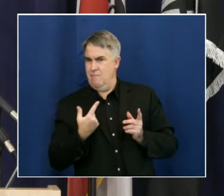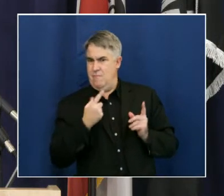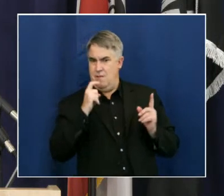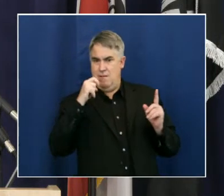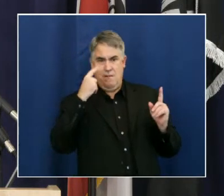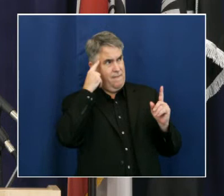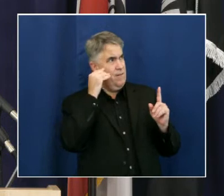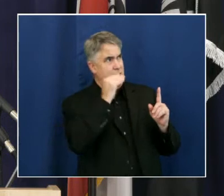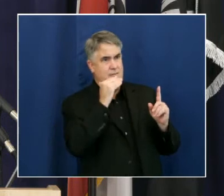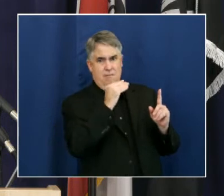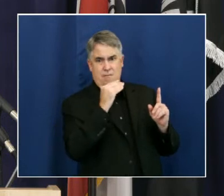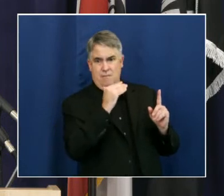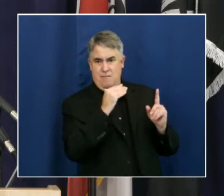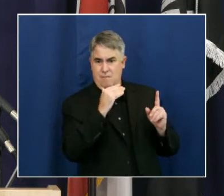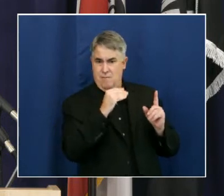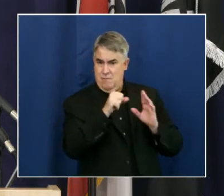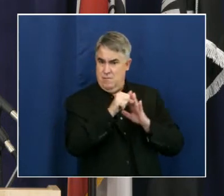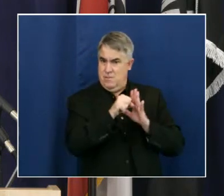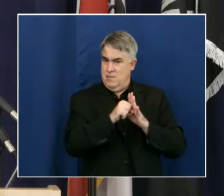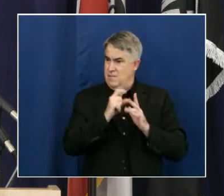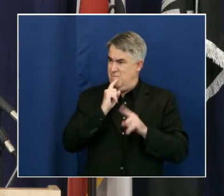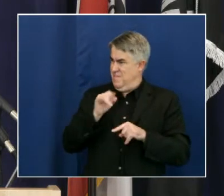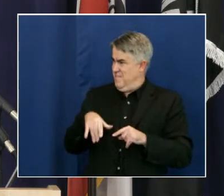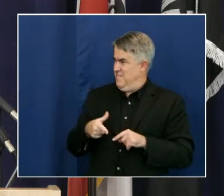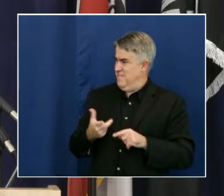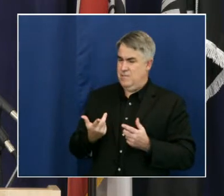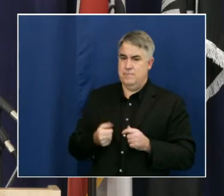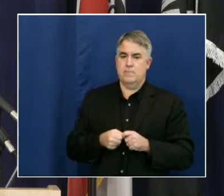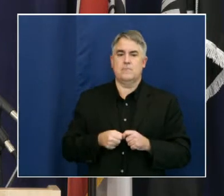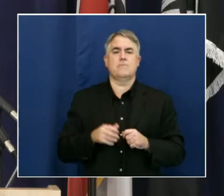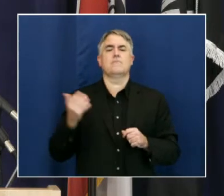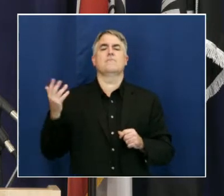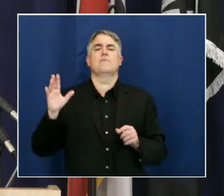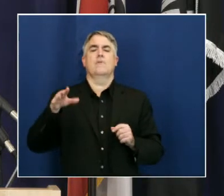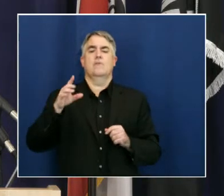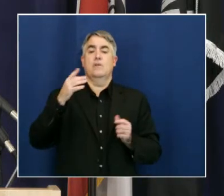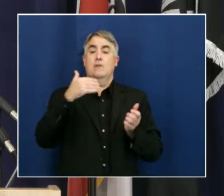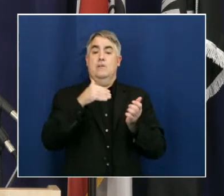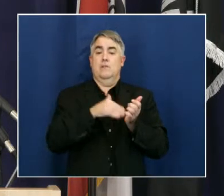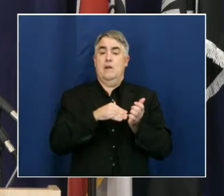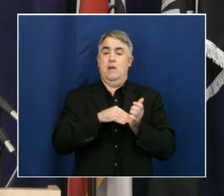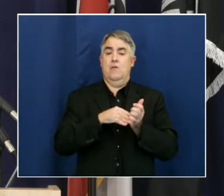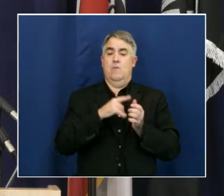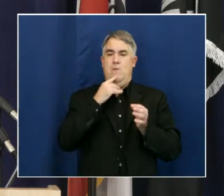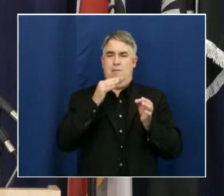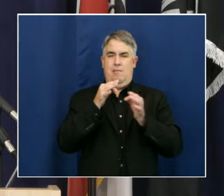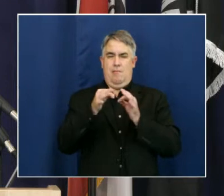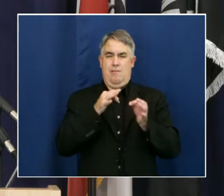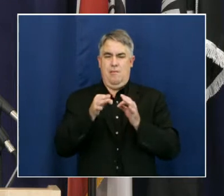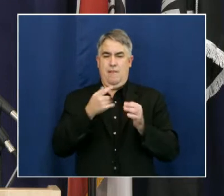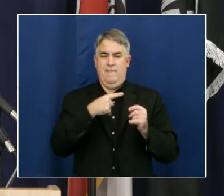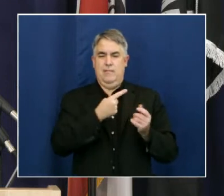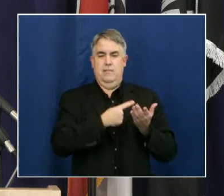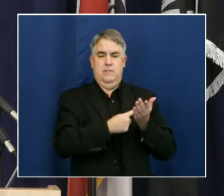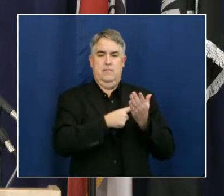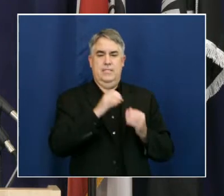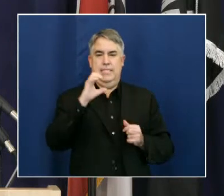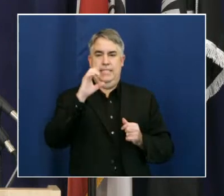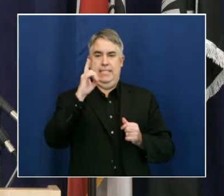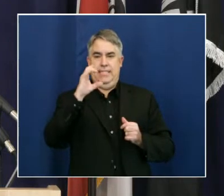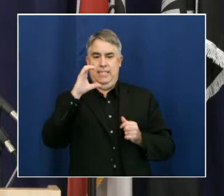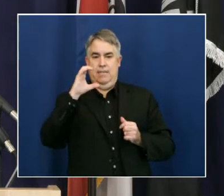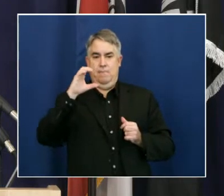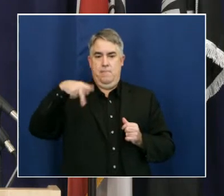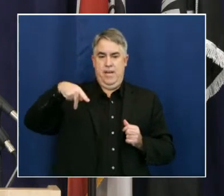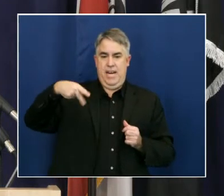those requests? Yeah, I'll let Dr. Wooten speak. I know she's in regular communication with CDPH. I talk to the governor